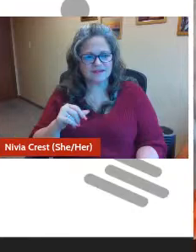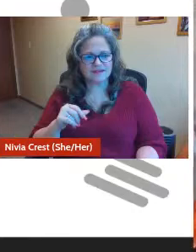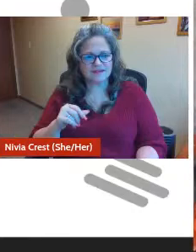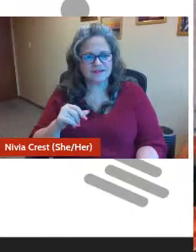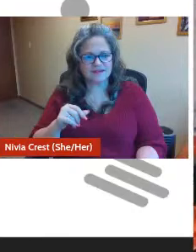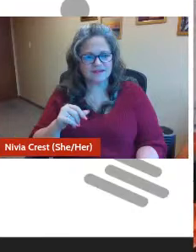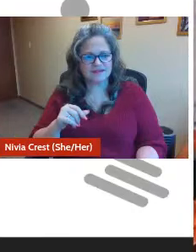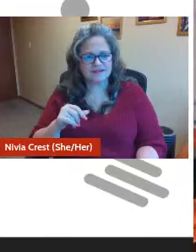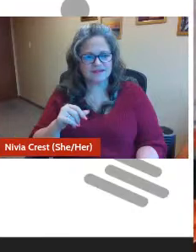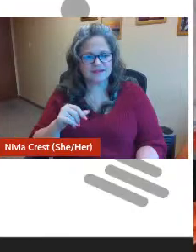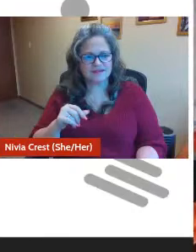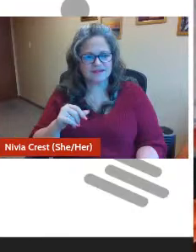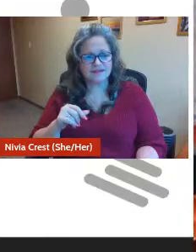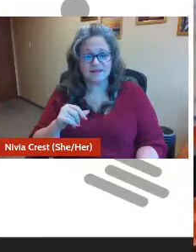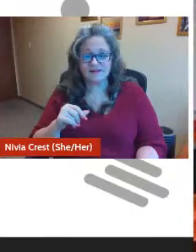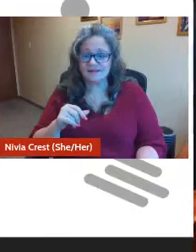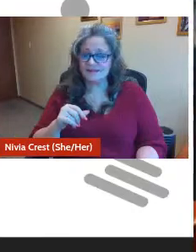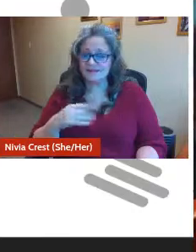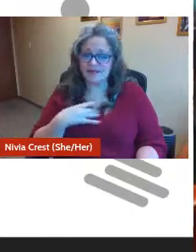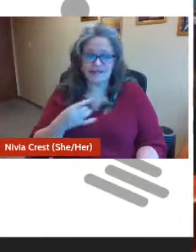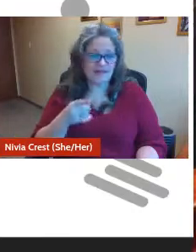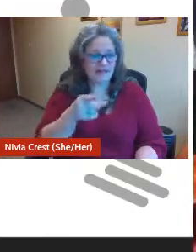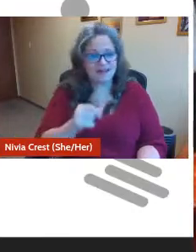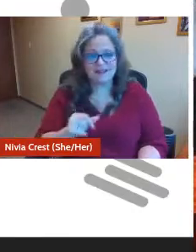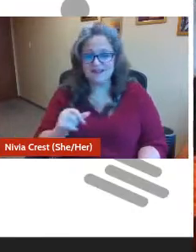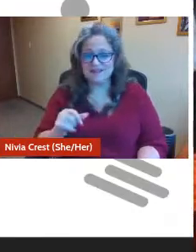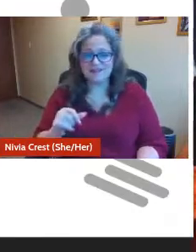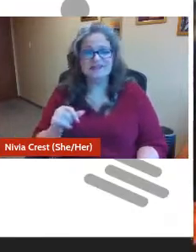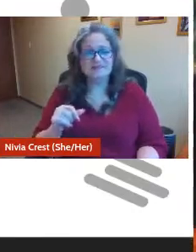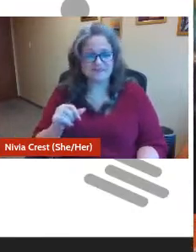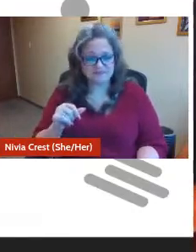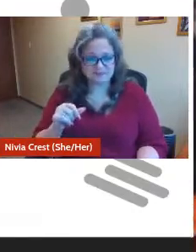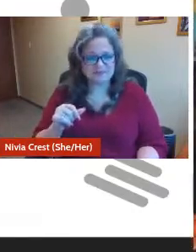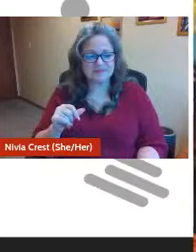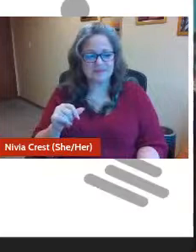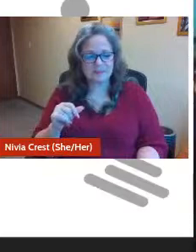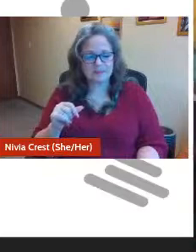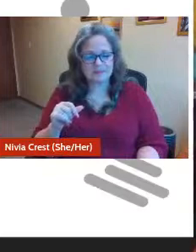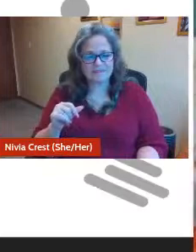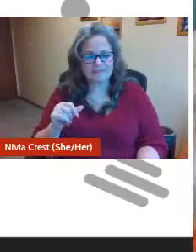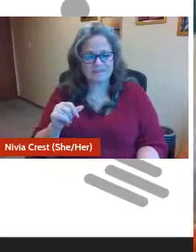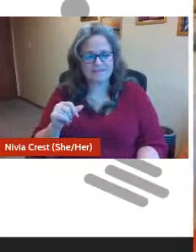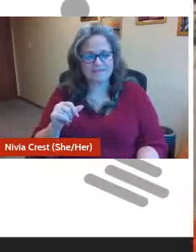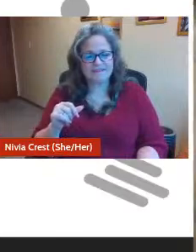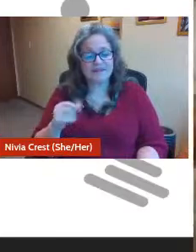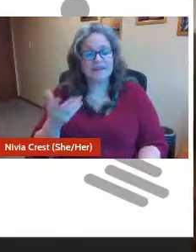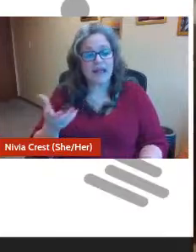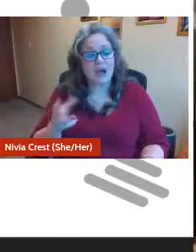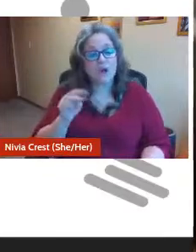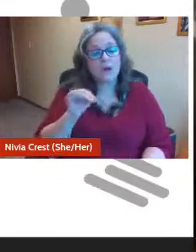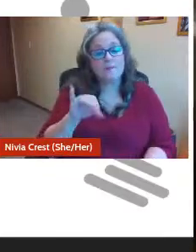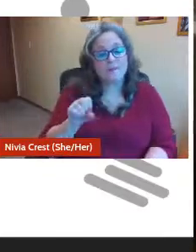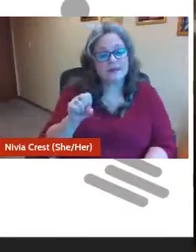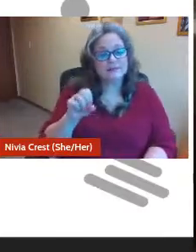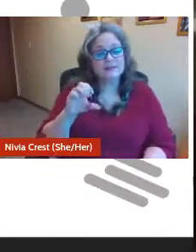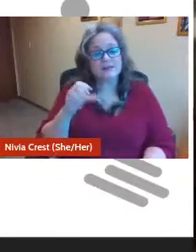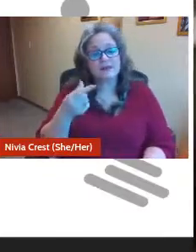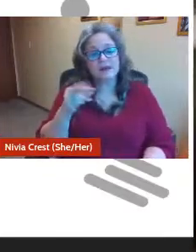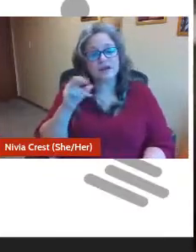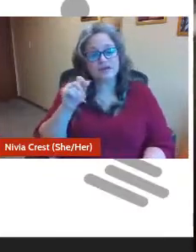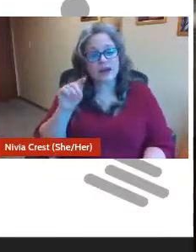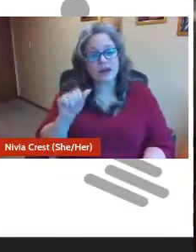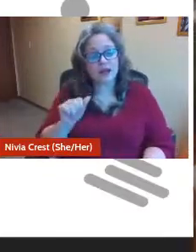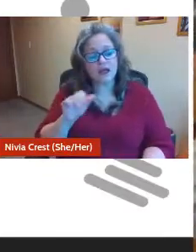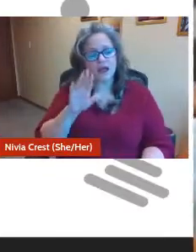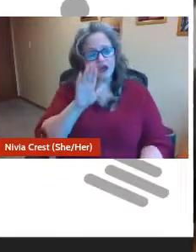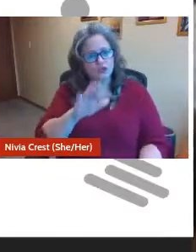And this is how I look in the back. It's cute on. Yes. Mm-hmm. I'm a polka dot woman. Now, Miss Greta, are your